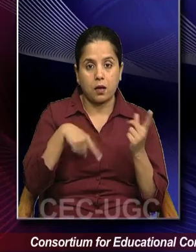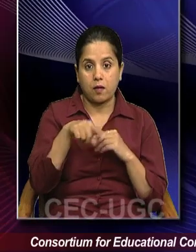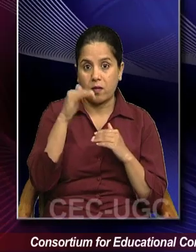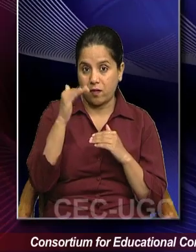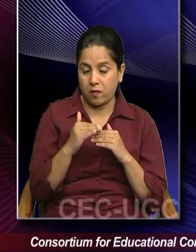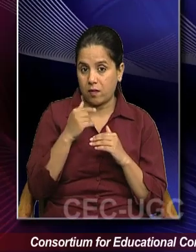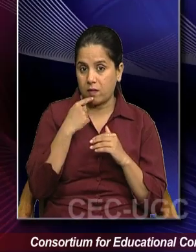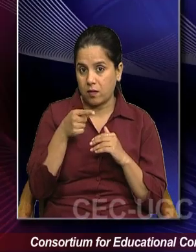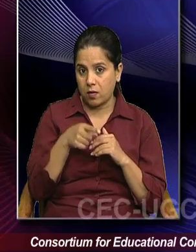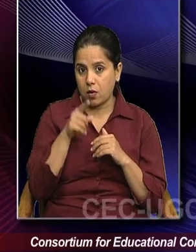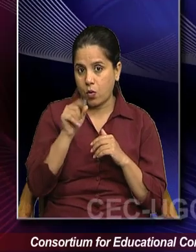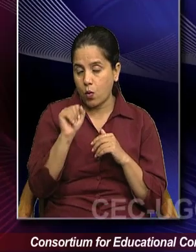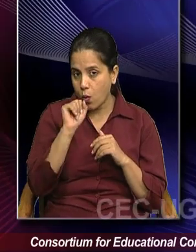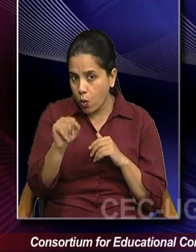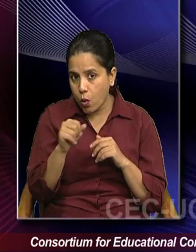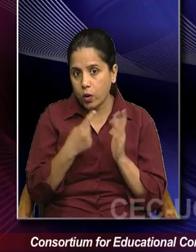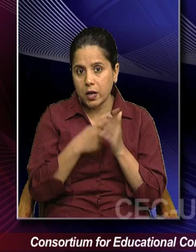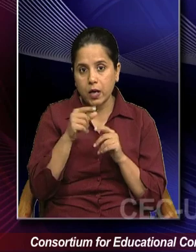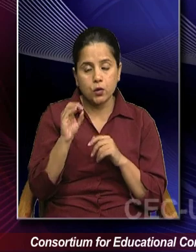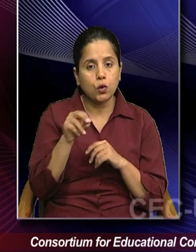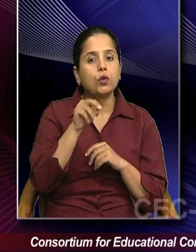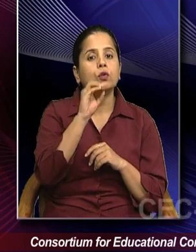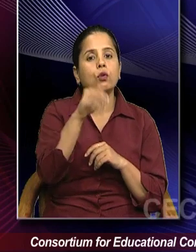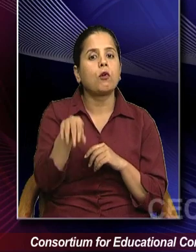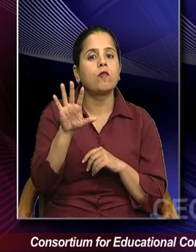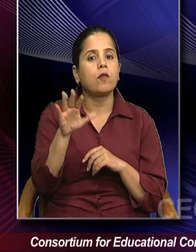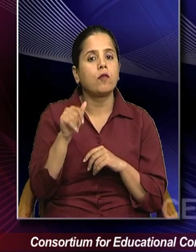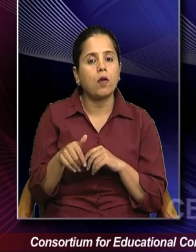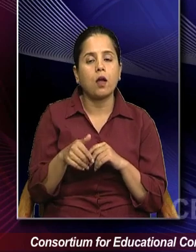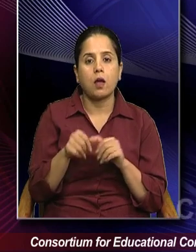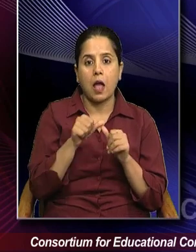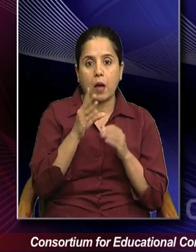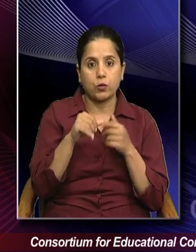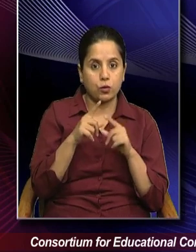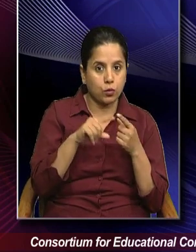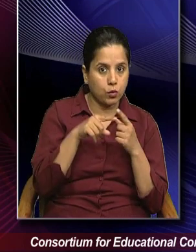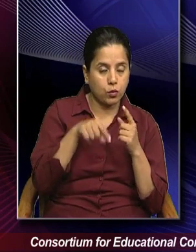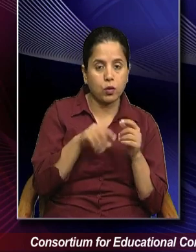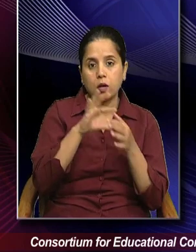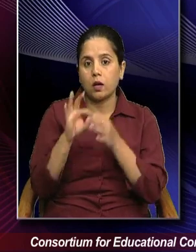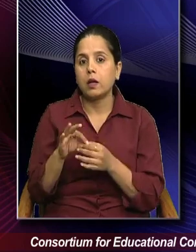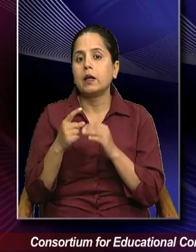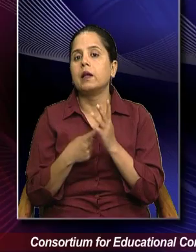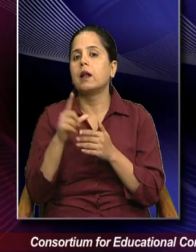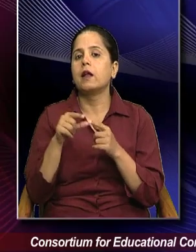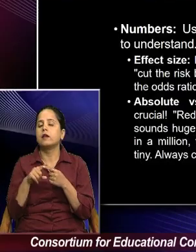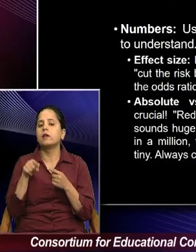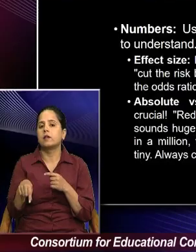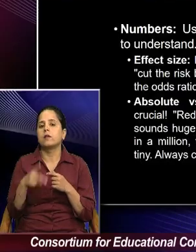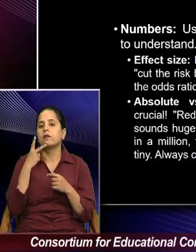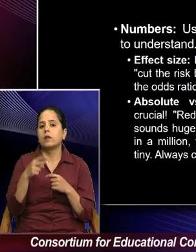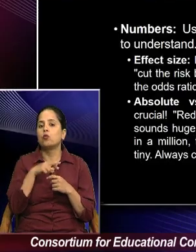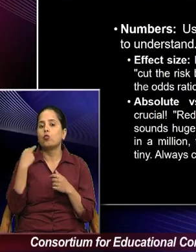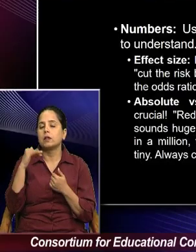decrease the odds ratio to 0.5. Absolute versus relative risk. This is crucial. Reducing risk